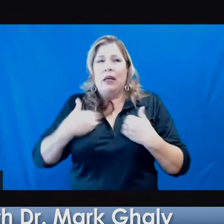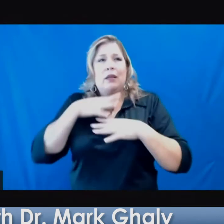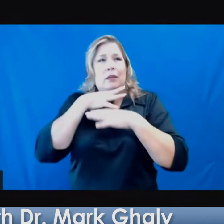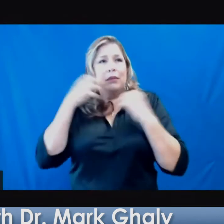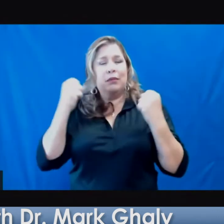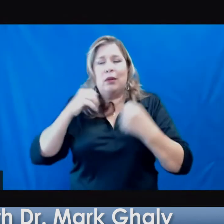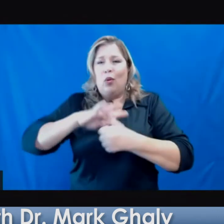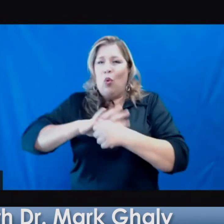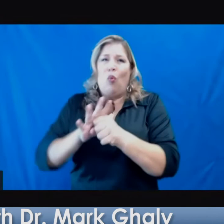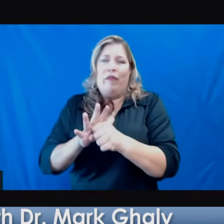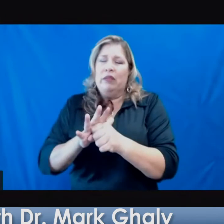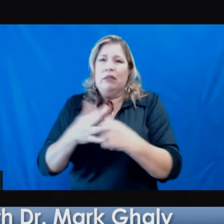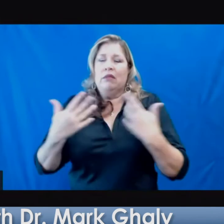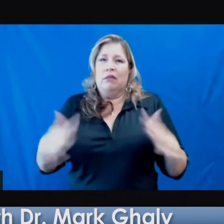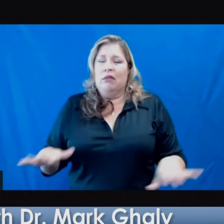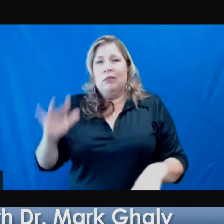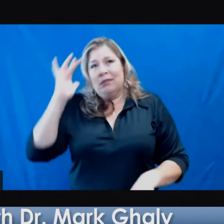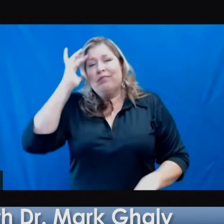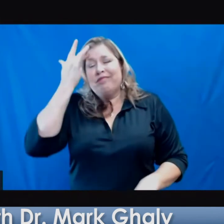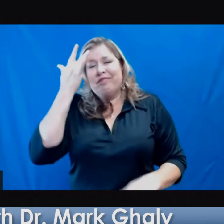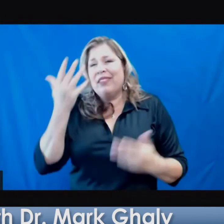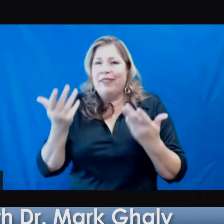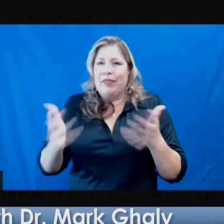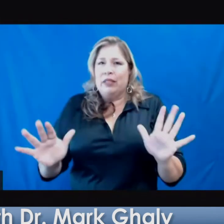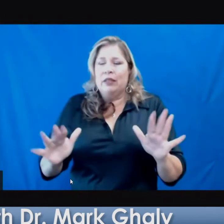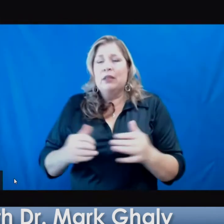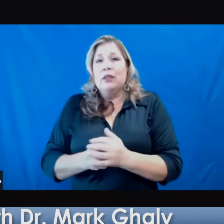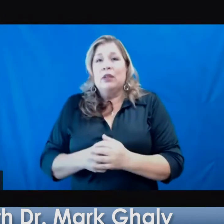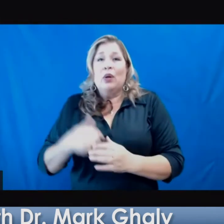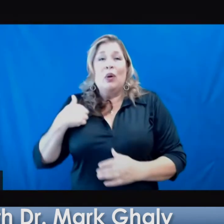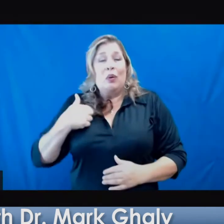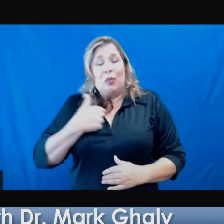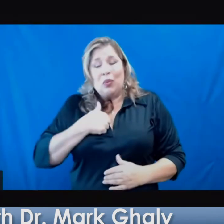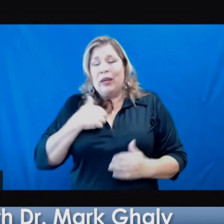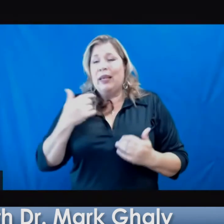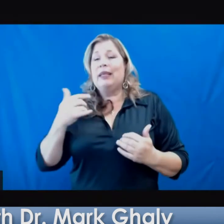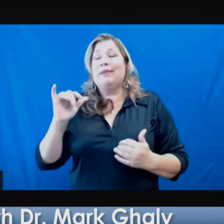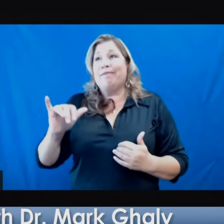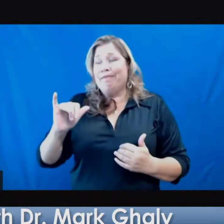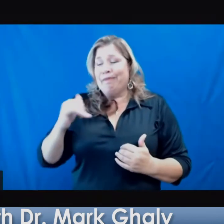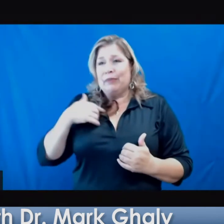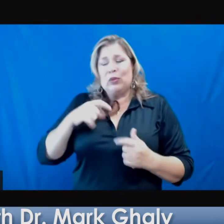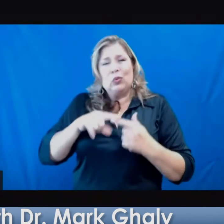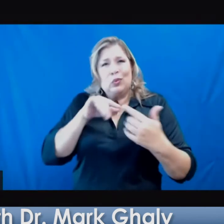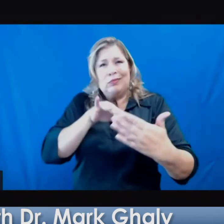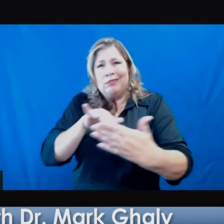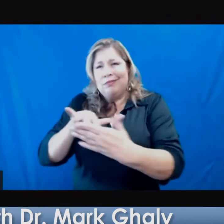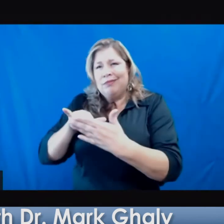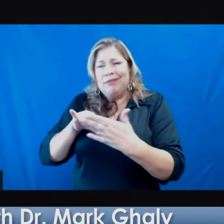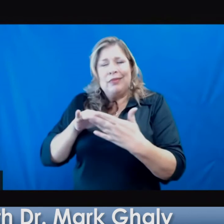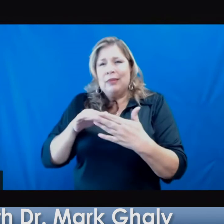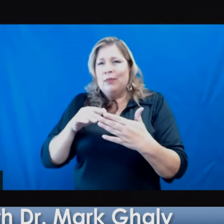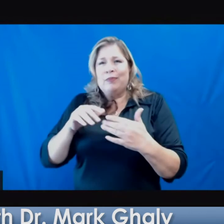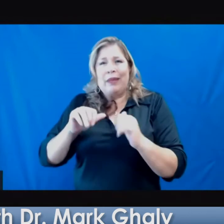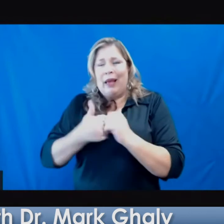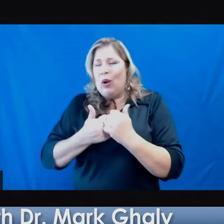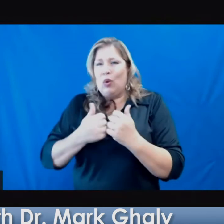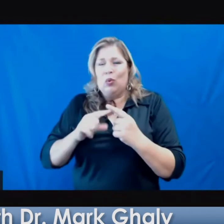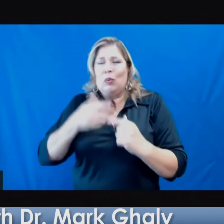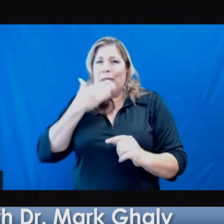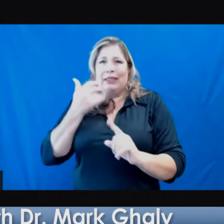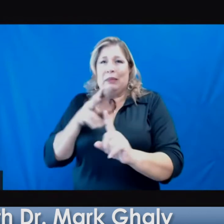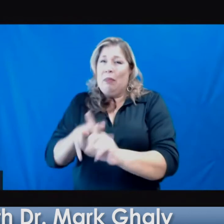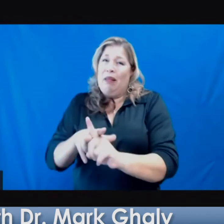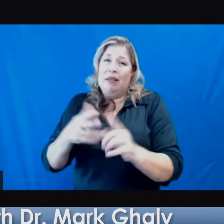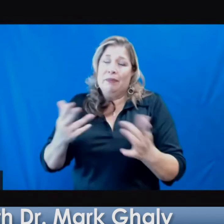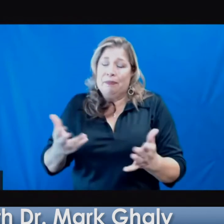piece. So it's all looking at the various tools based on the lessons that we've learned over time and how we apply them.